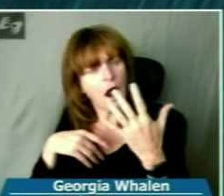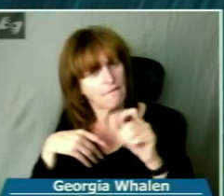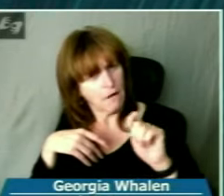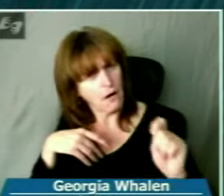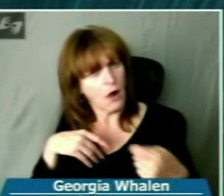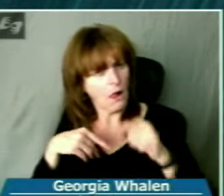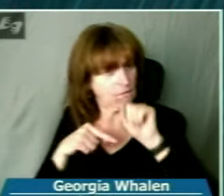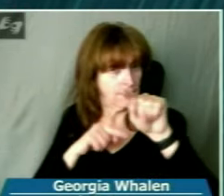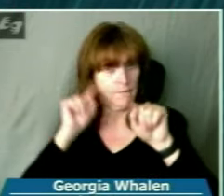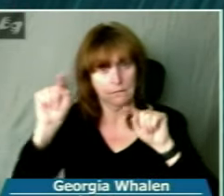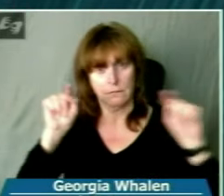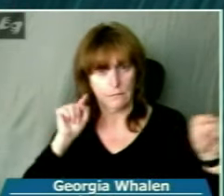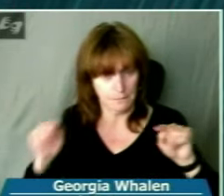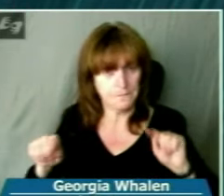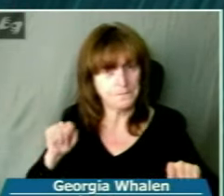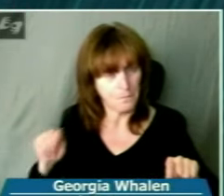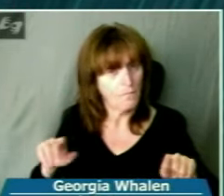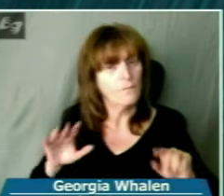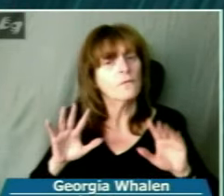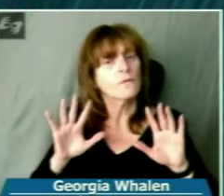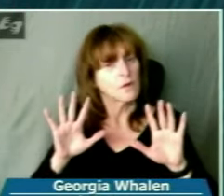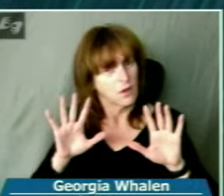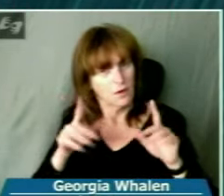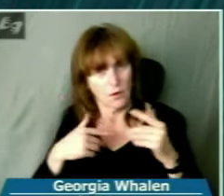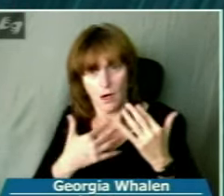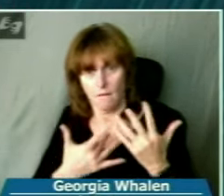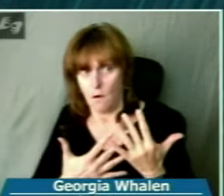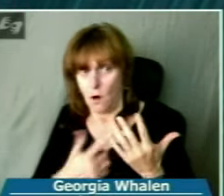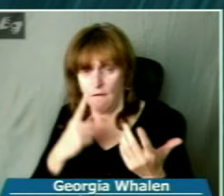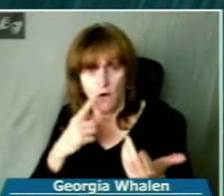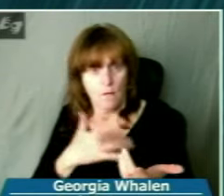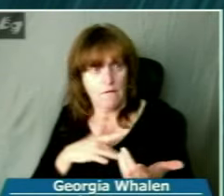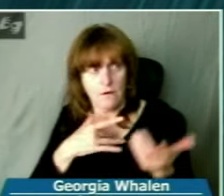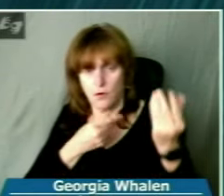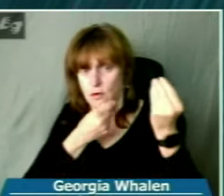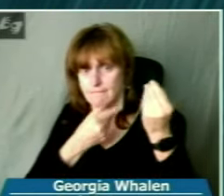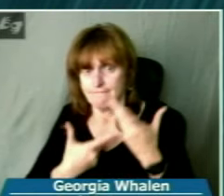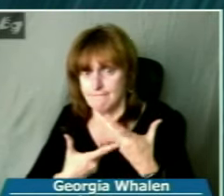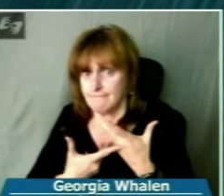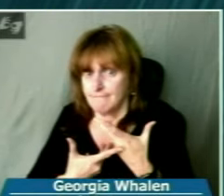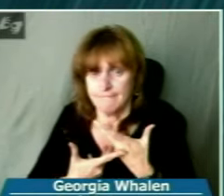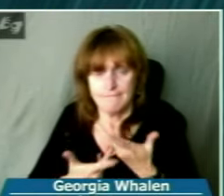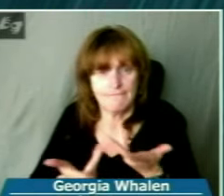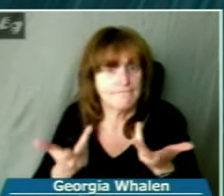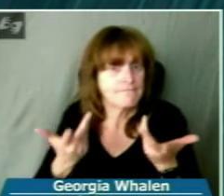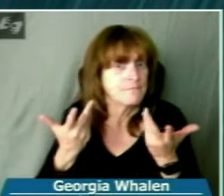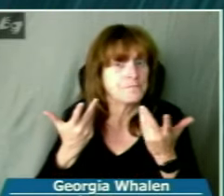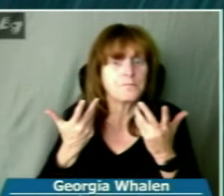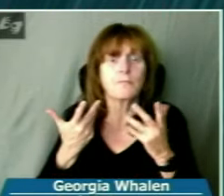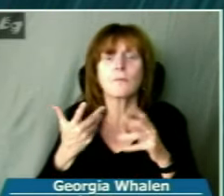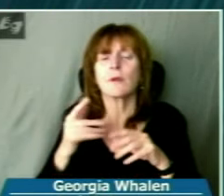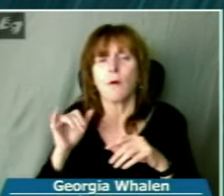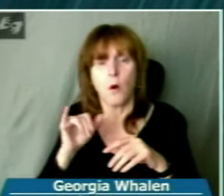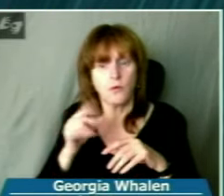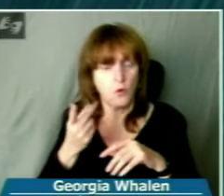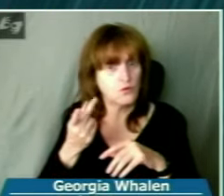by the release of the provincial order at some point. So we will open our leash-free dog parks. So some of that will be fairly